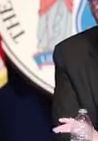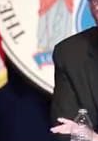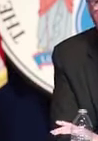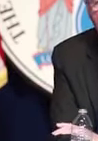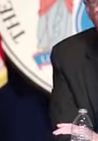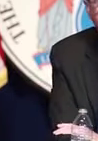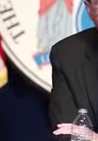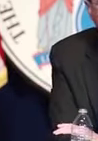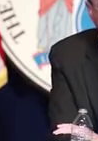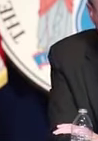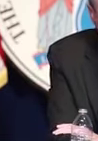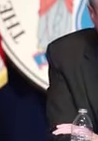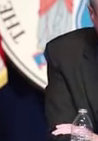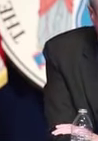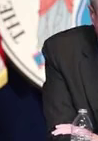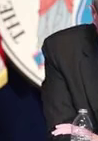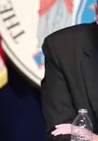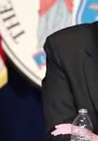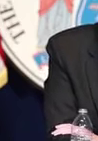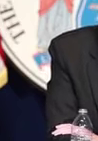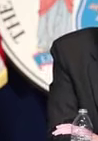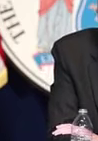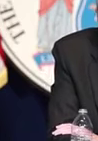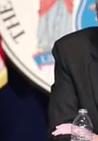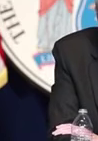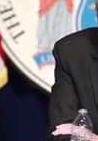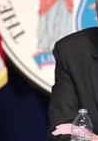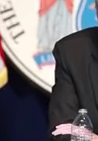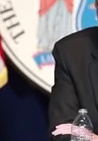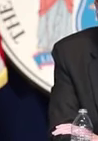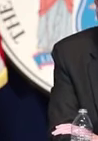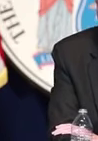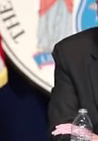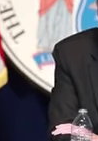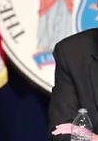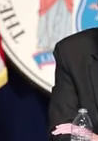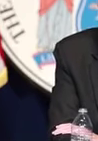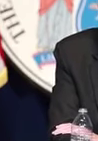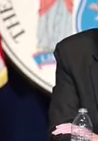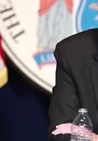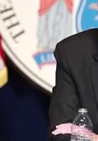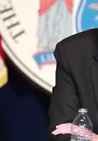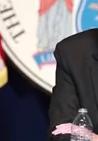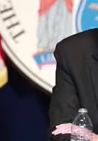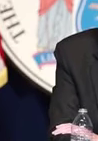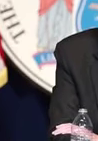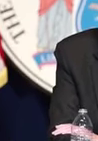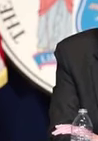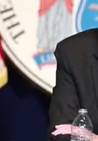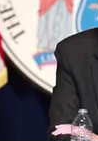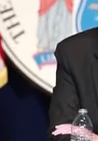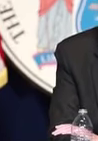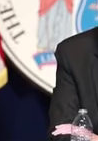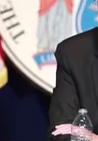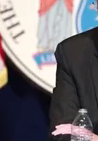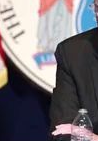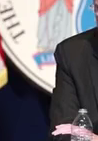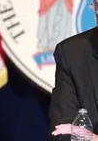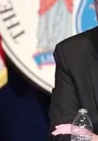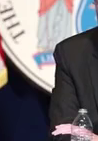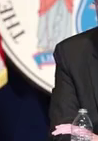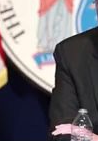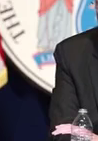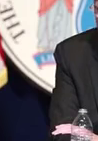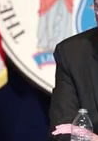to prepare our healthcare system and capacity, our efforts are continuing to prepare our state and for the potential of up to, you